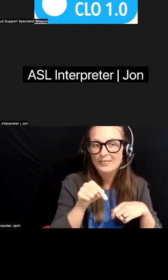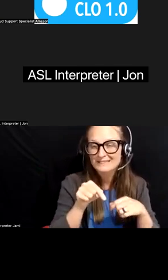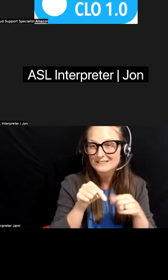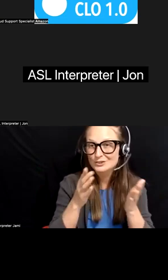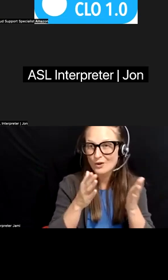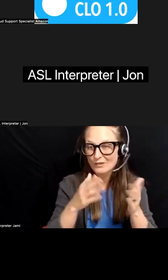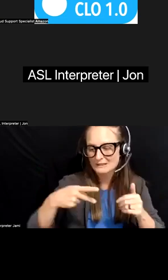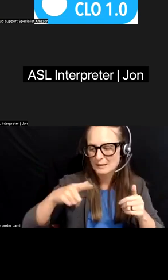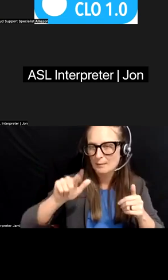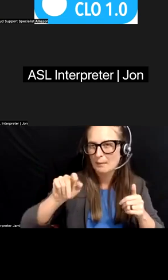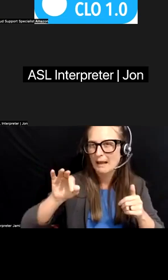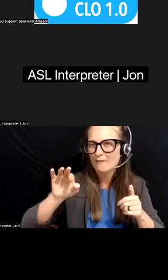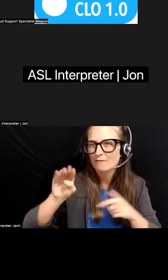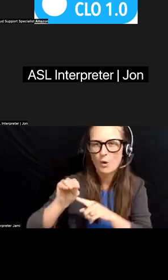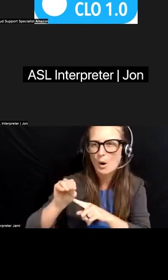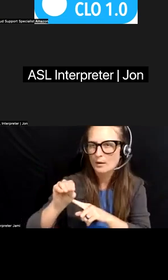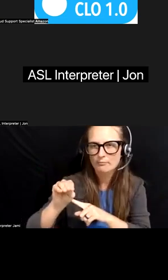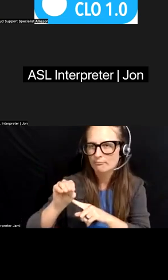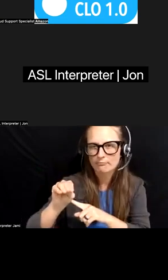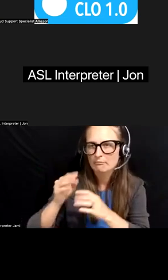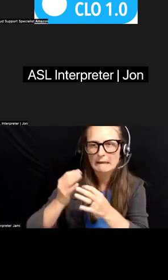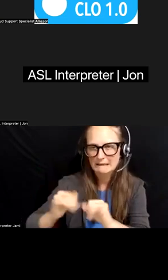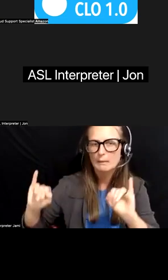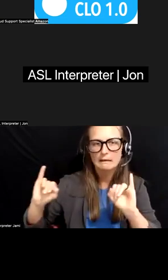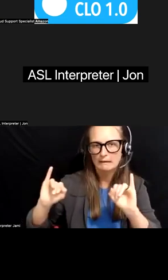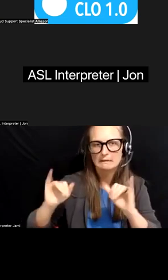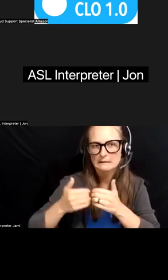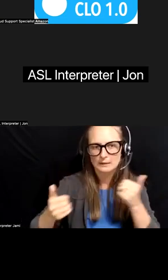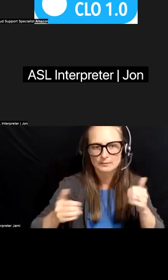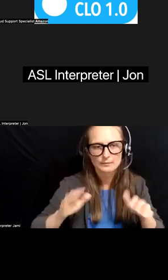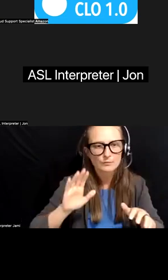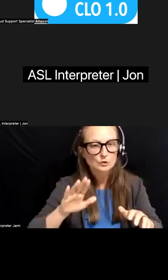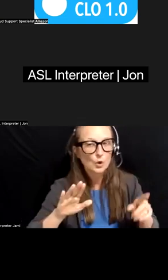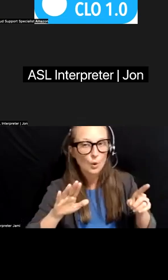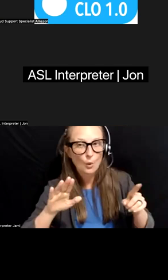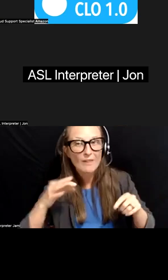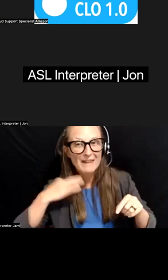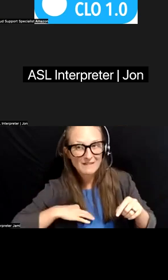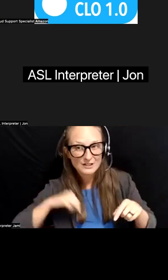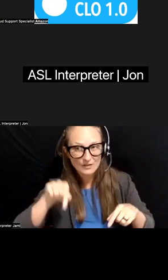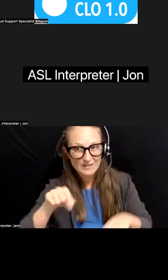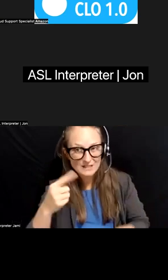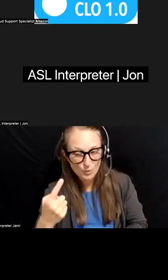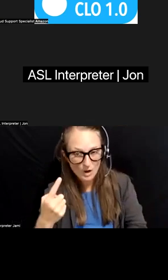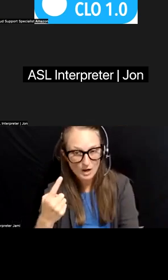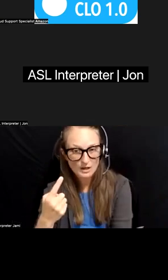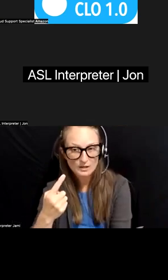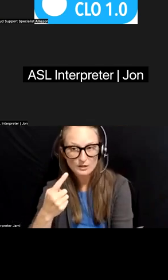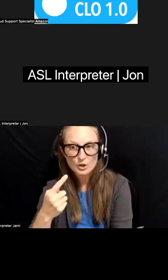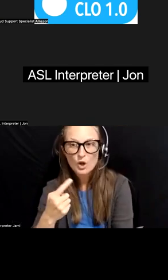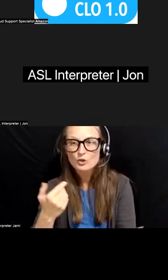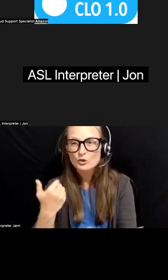platform independent, and you don't need to install the software on your. So the advantage of this one, as you can see, is you have